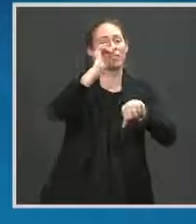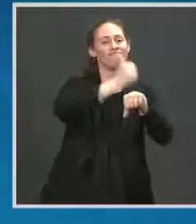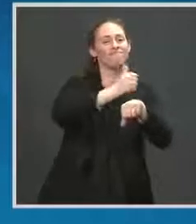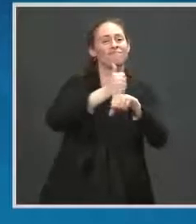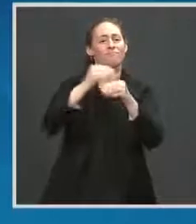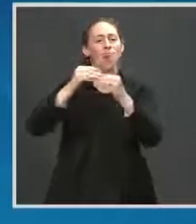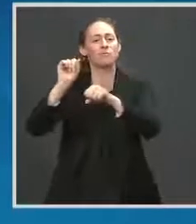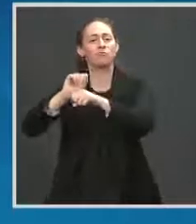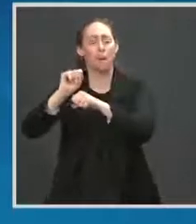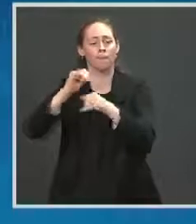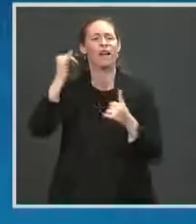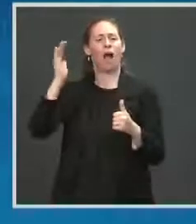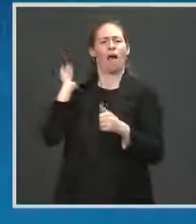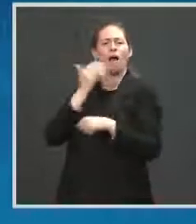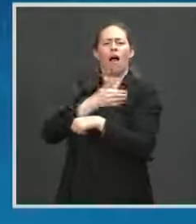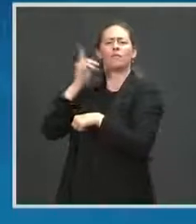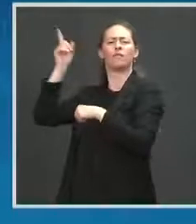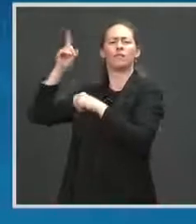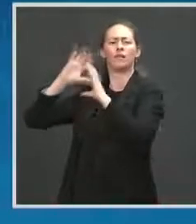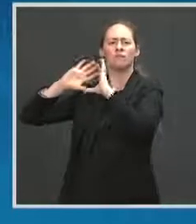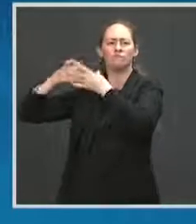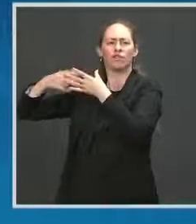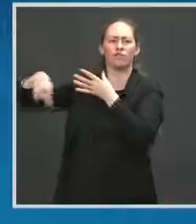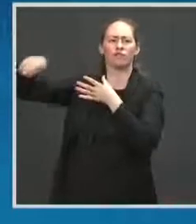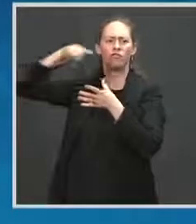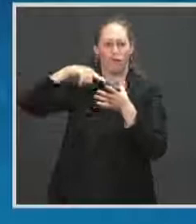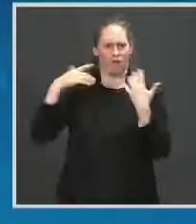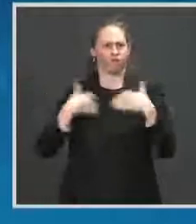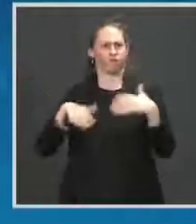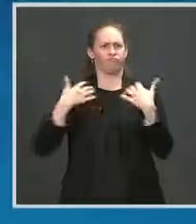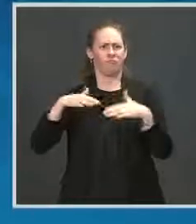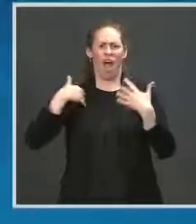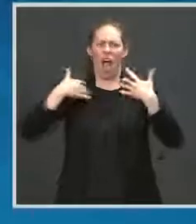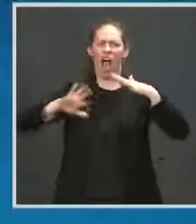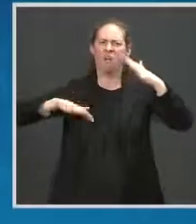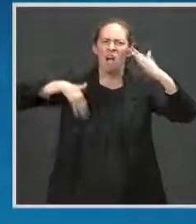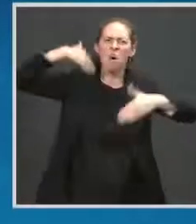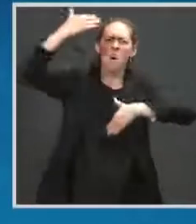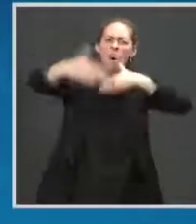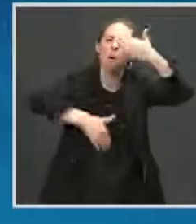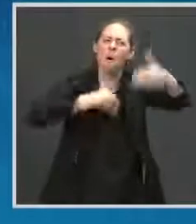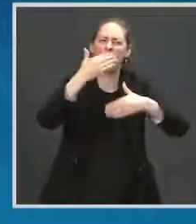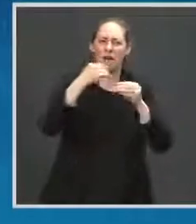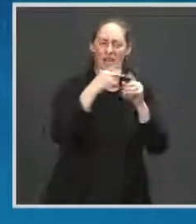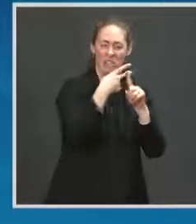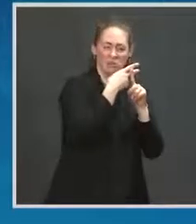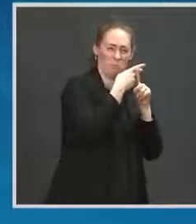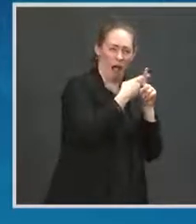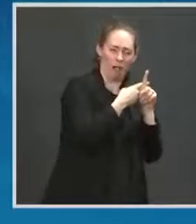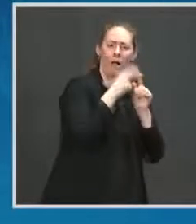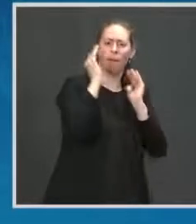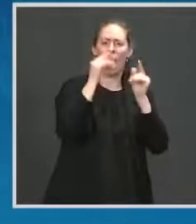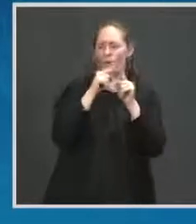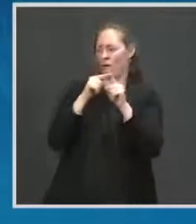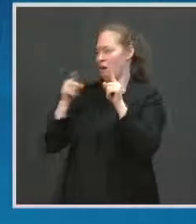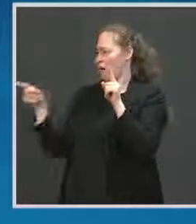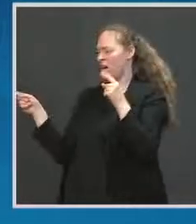administration than in the first 2 months of any other White House in history.